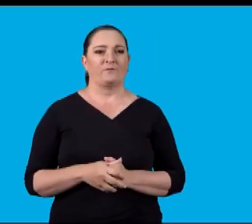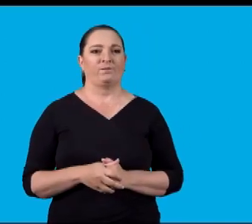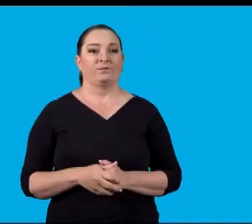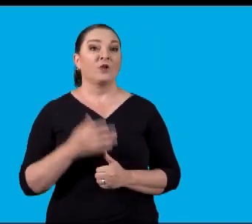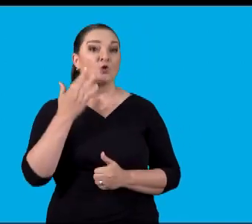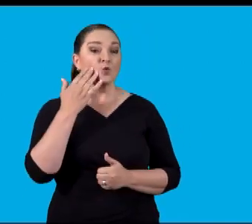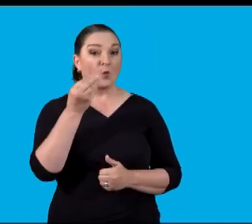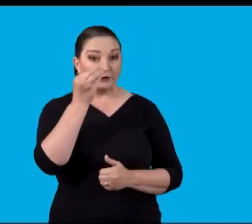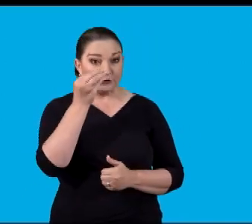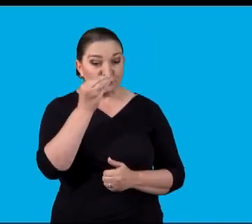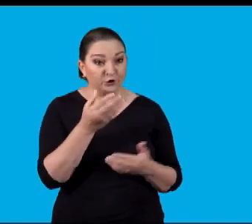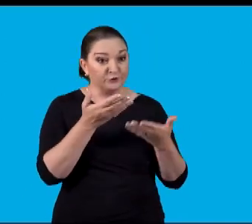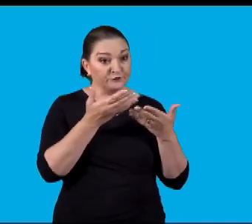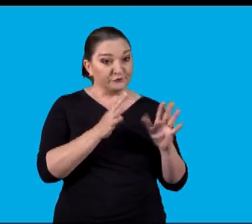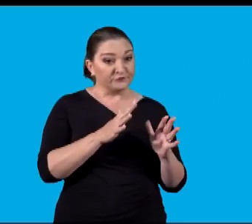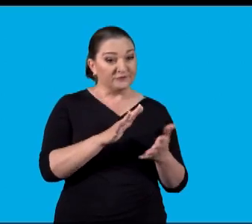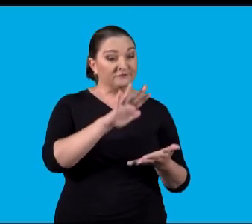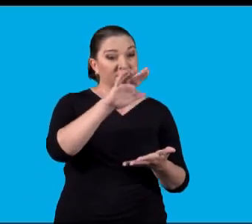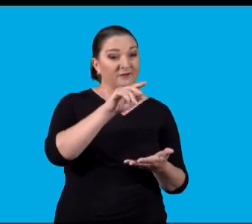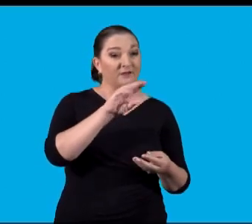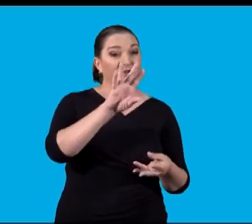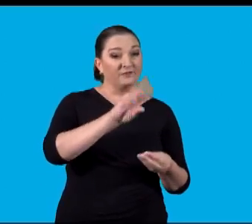with. When I've completed my note, then I get